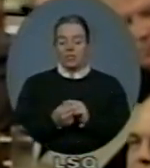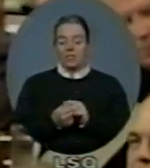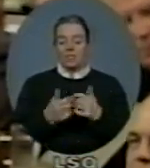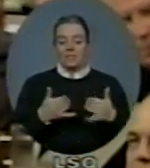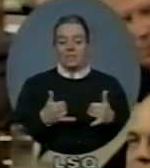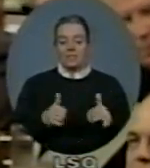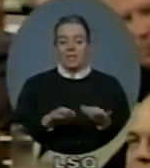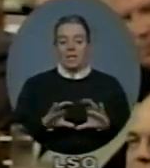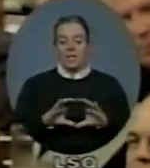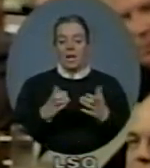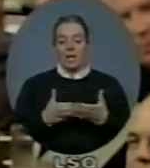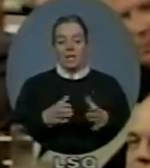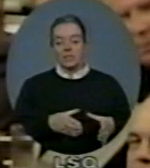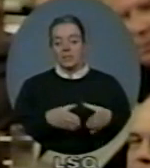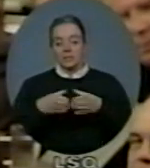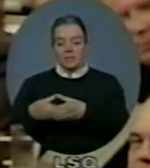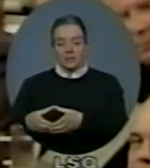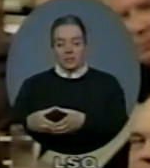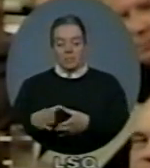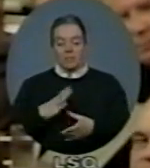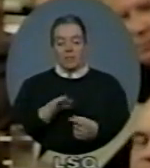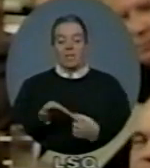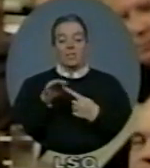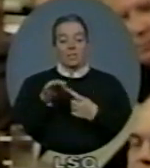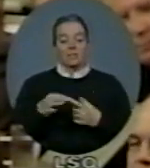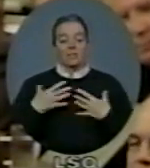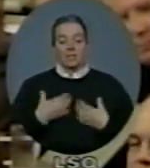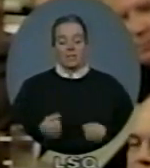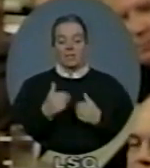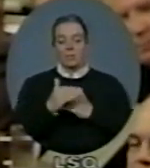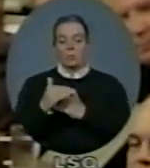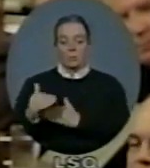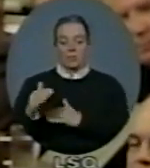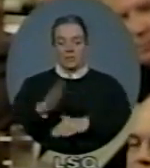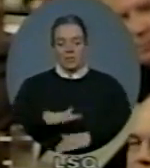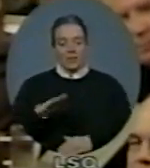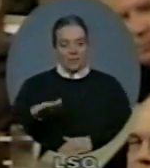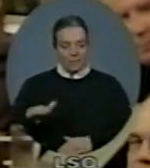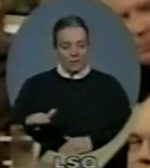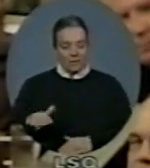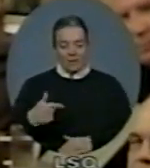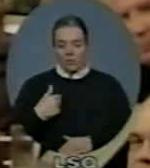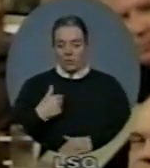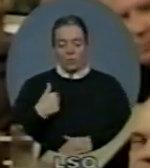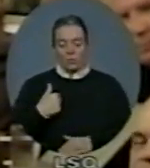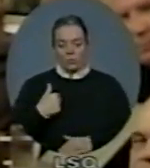children. So, Mr. Speaker, we don't base our program on this